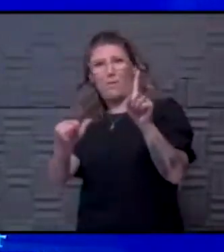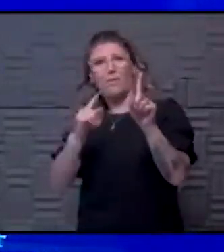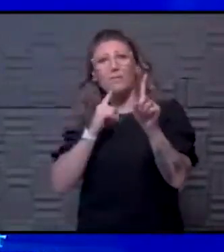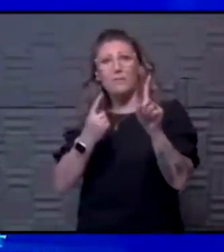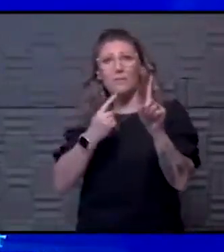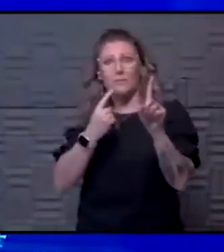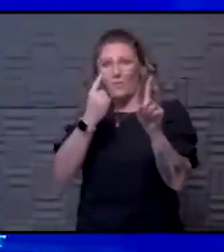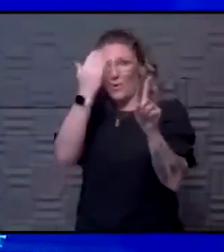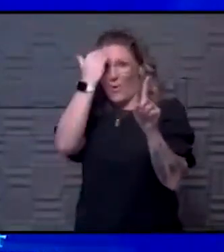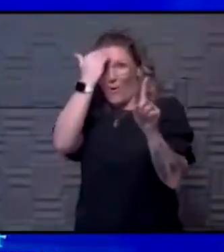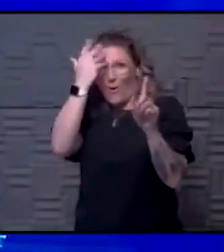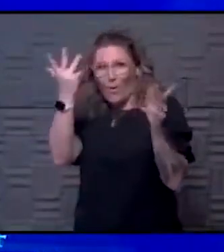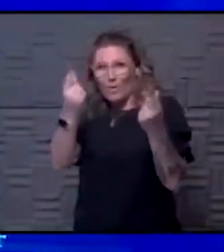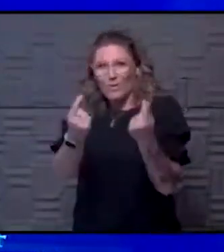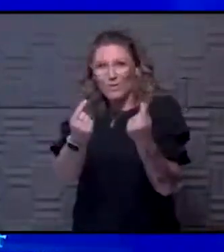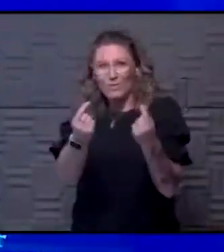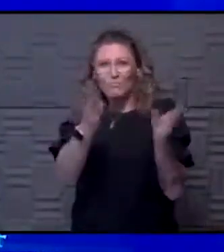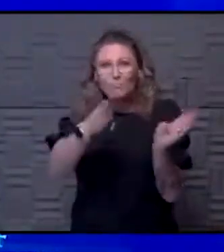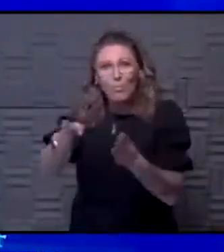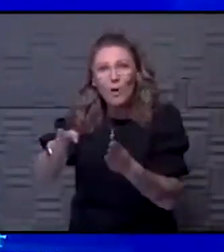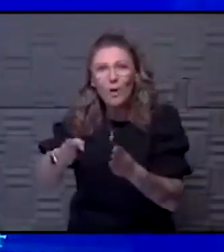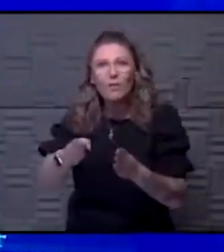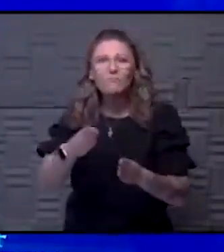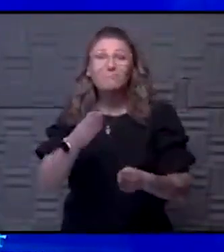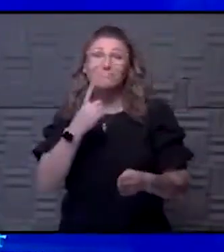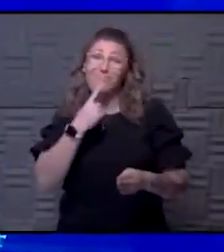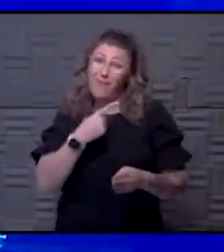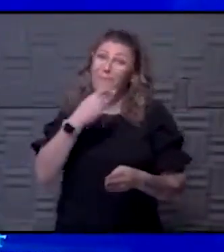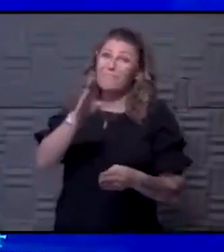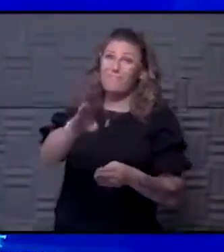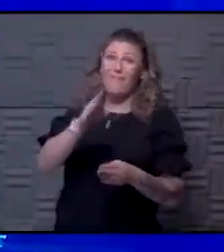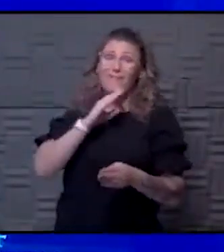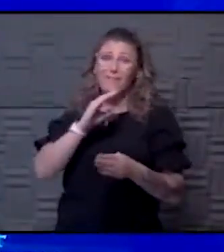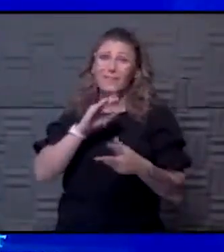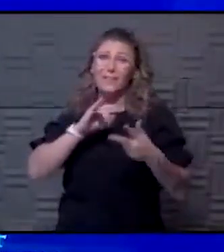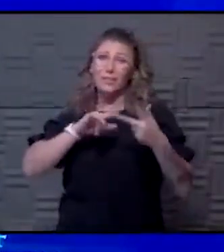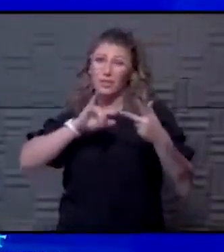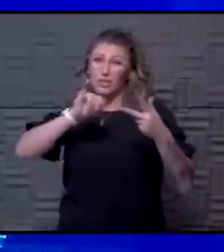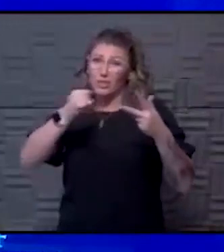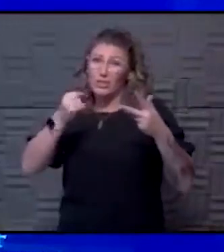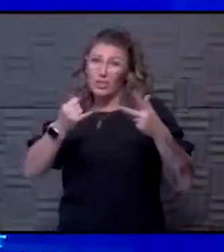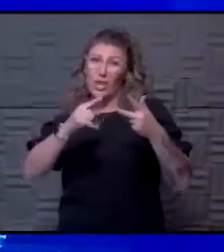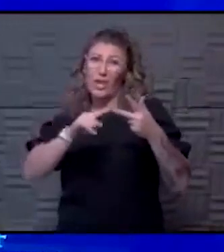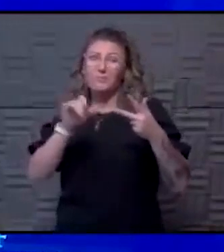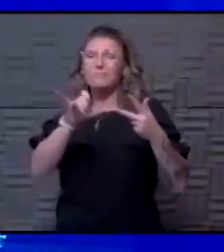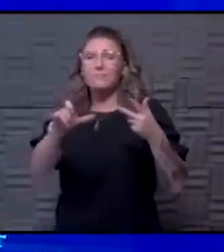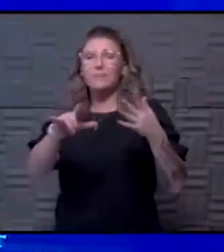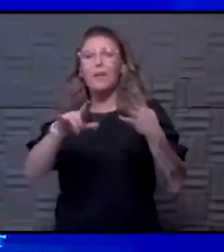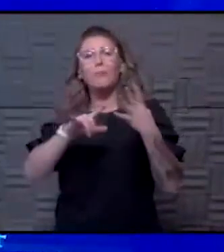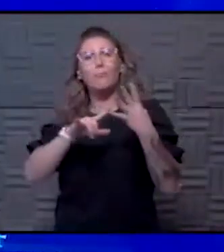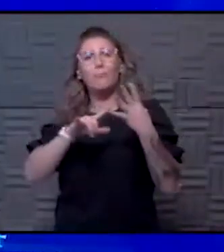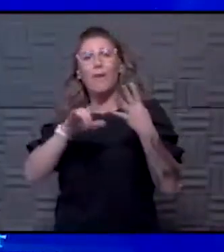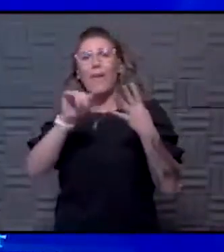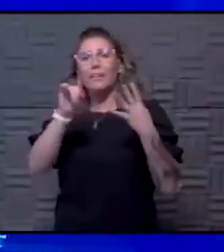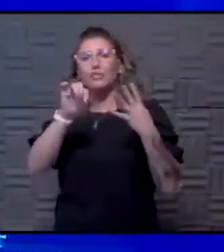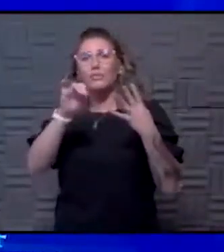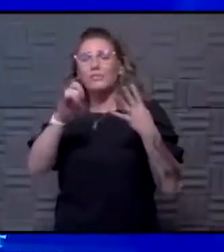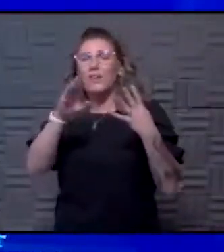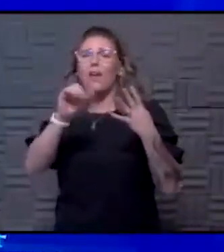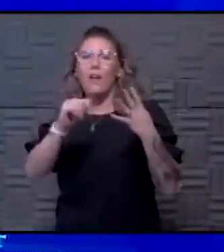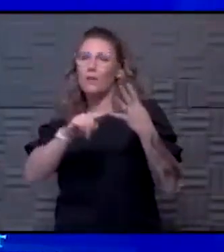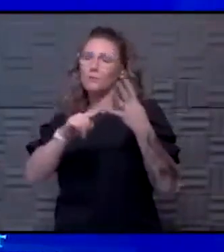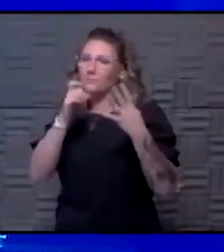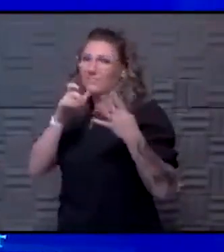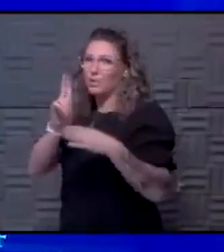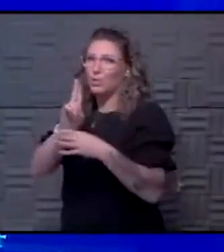do. So my bet is the J&J vaccine, like the AstraZeneca vaccine, is still going to be out there. We're still going to be trying to use it. And